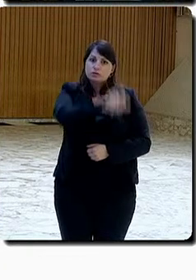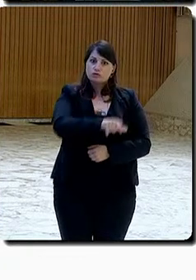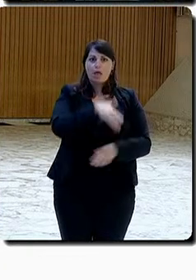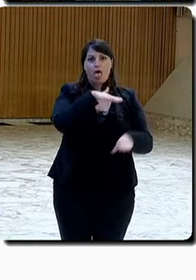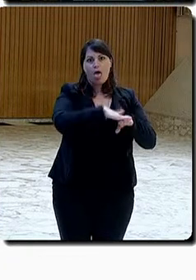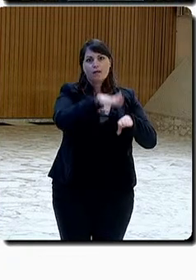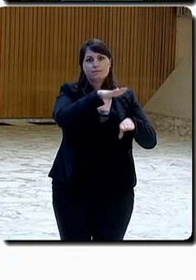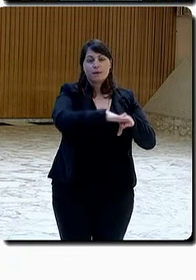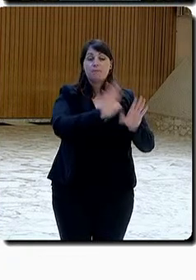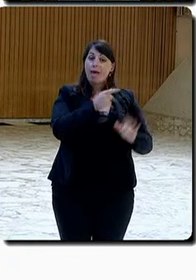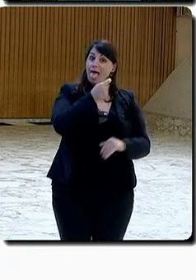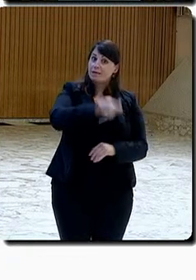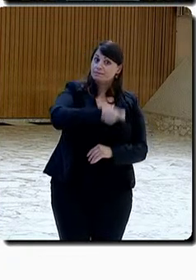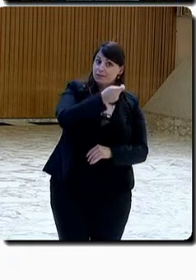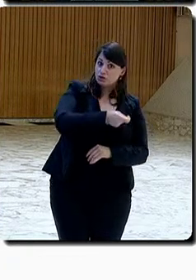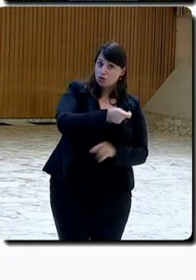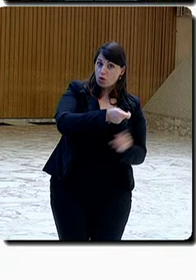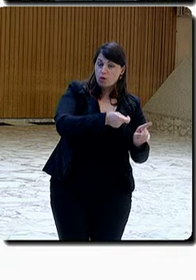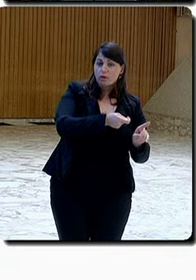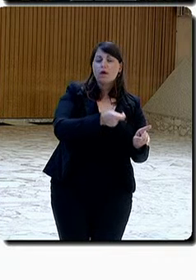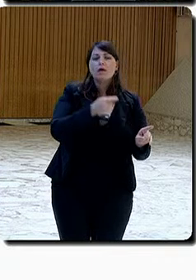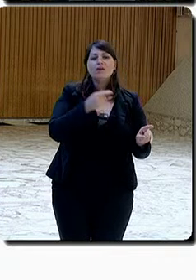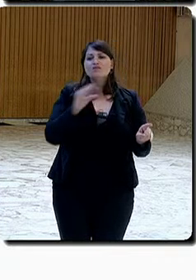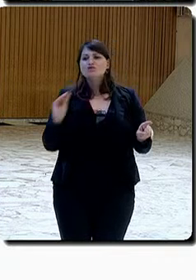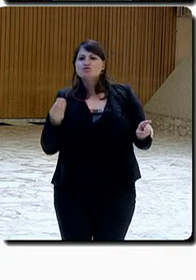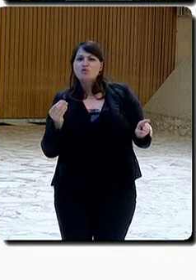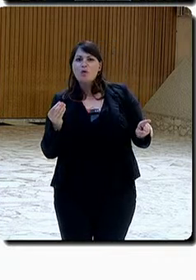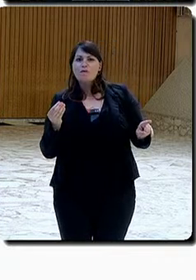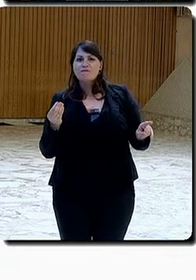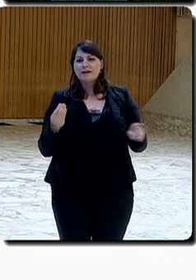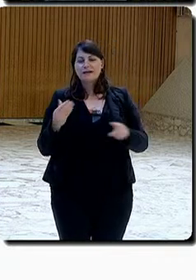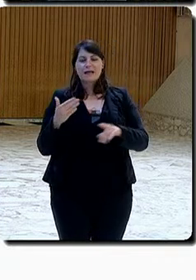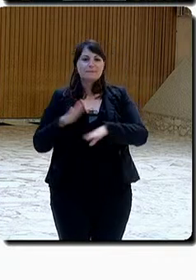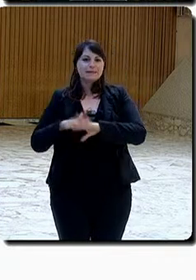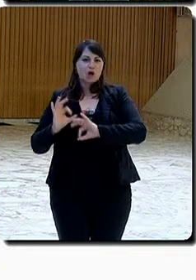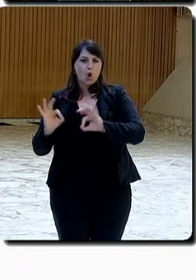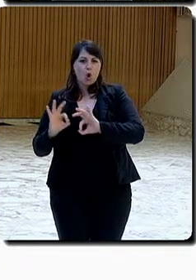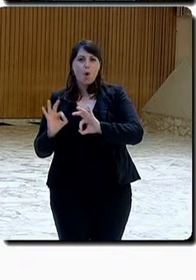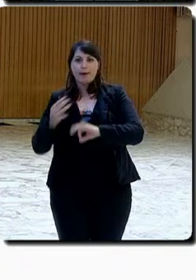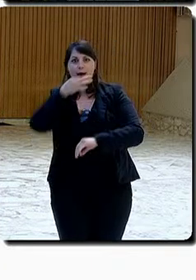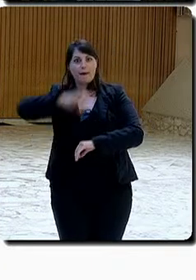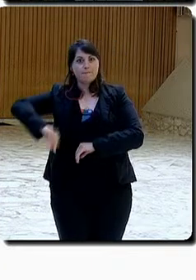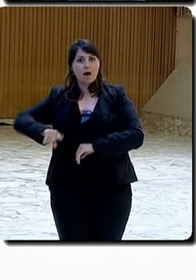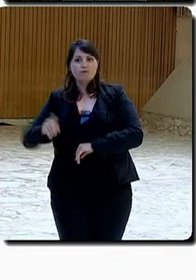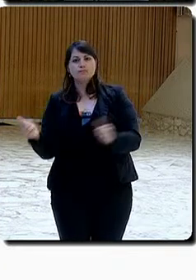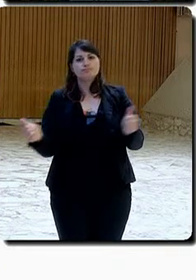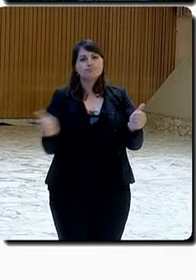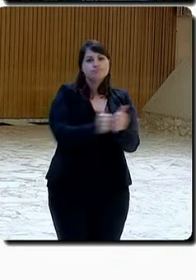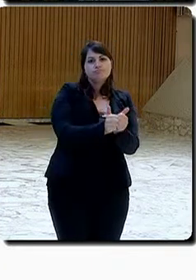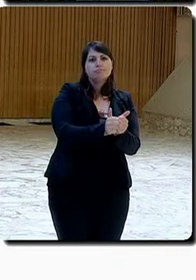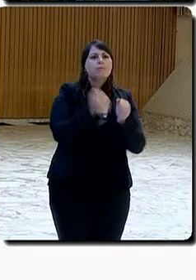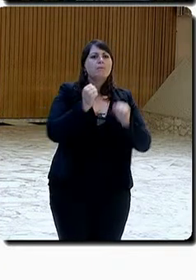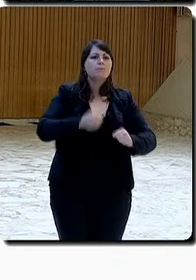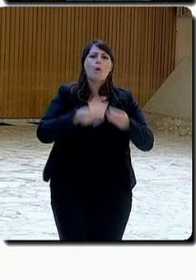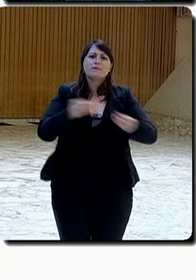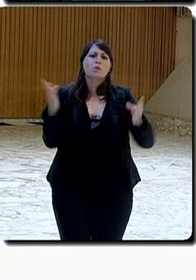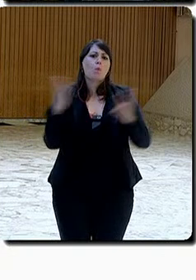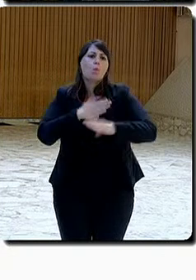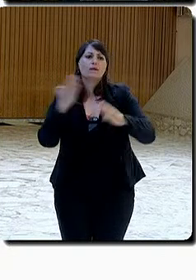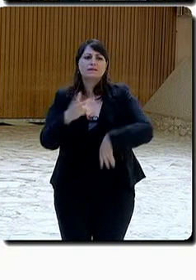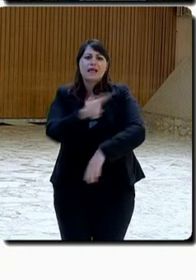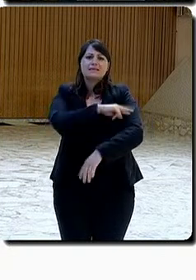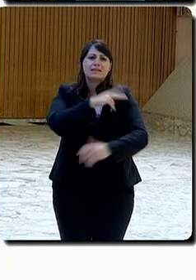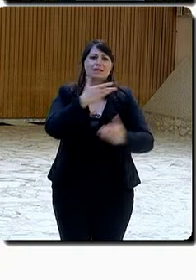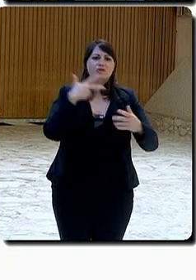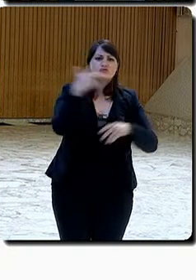that skill up. It could be anything: plumbing, nursing, social work, electrician, teacher, bus driver, a